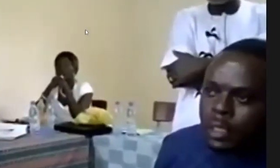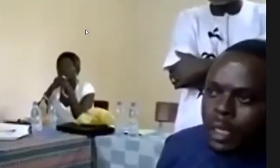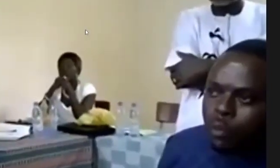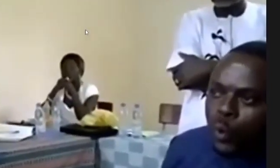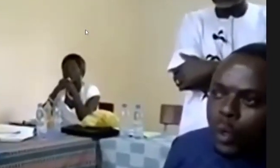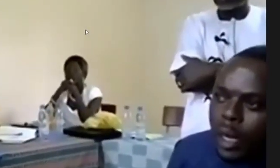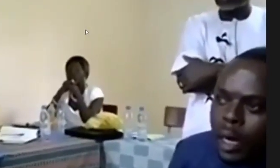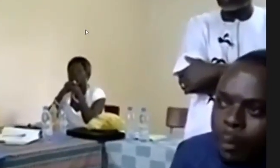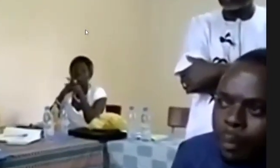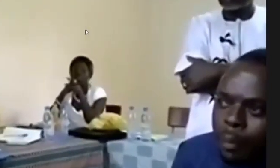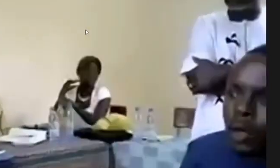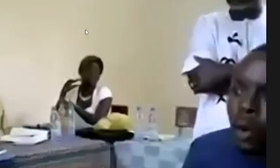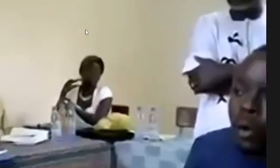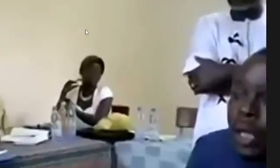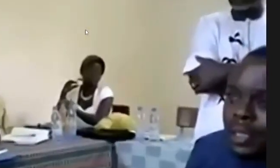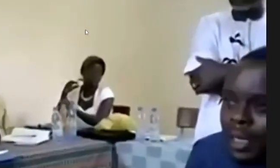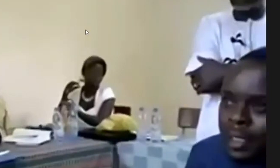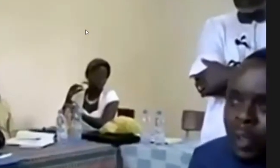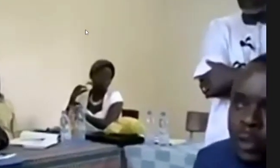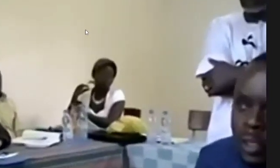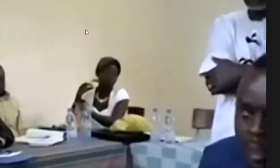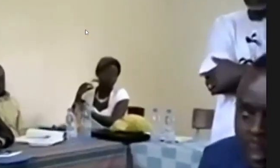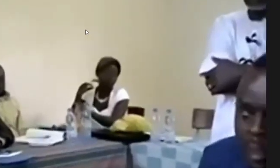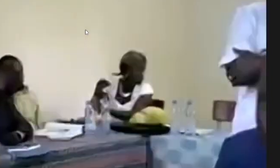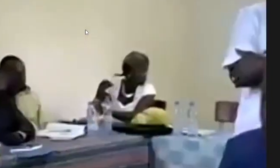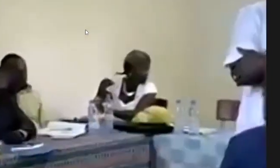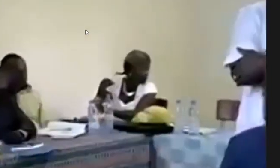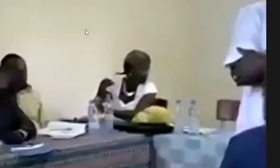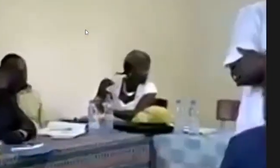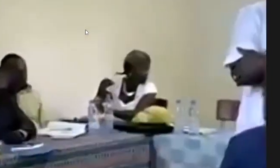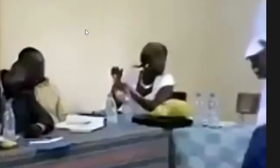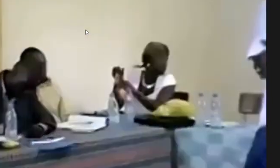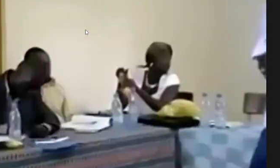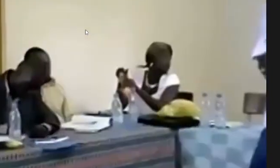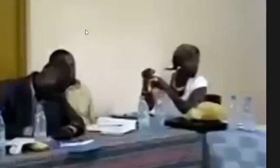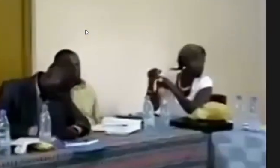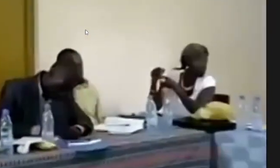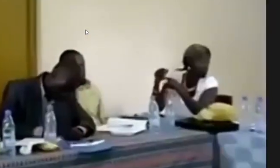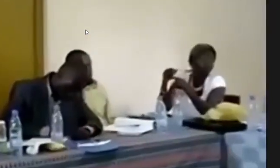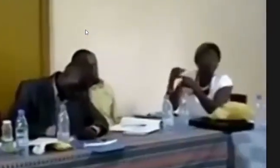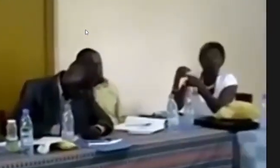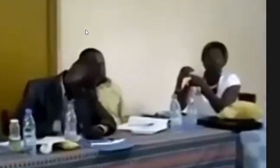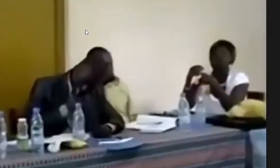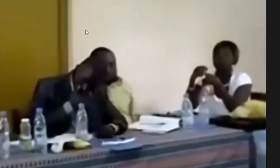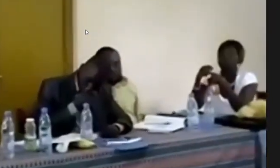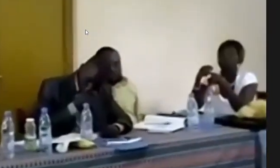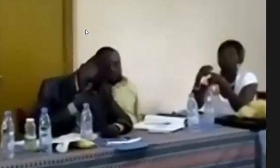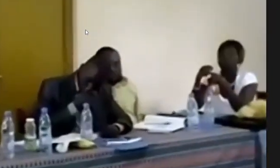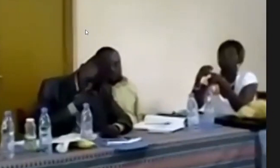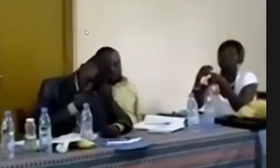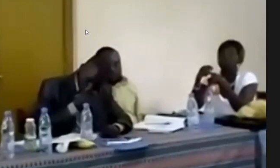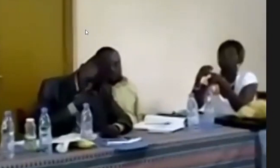knowledge that will help in understanding concepts relating to death and